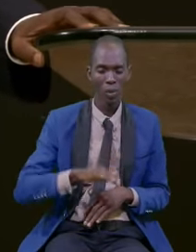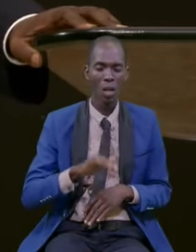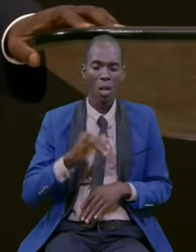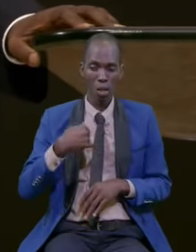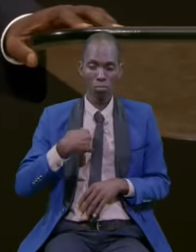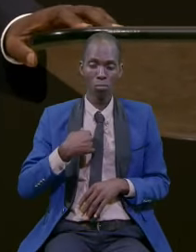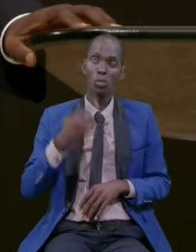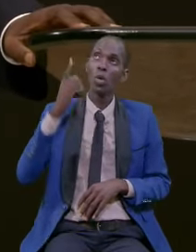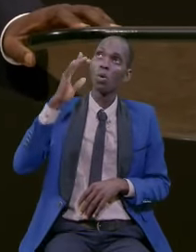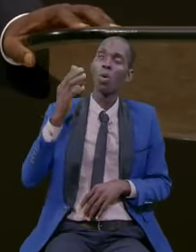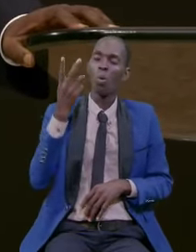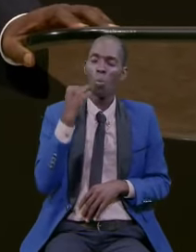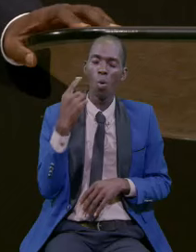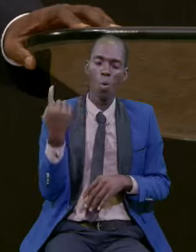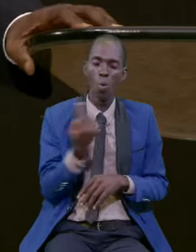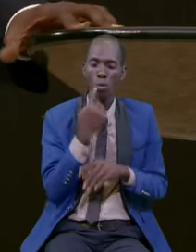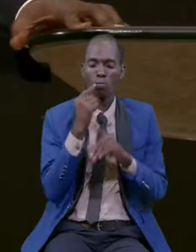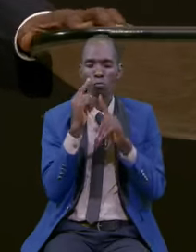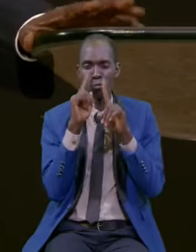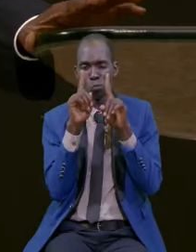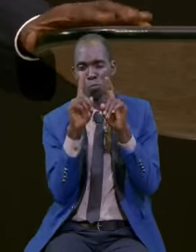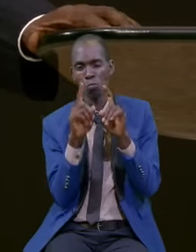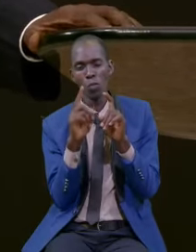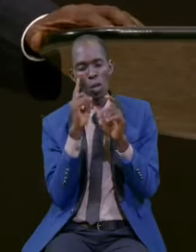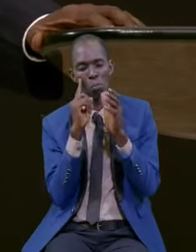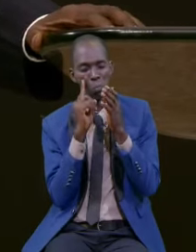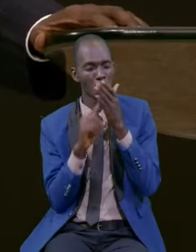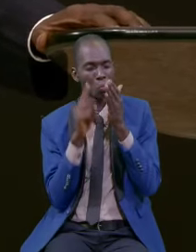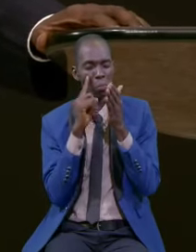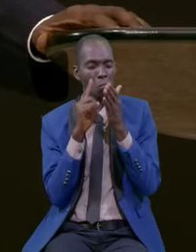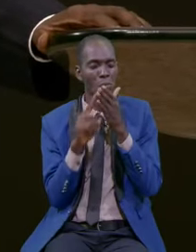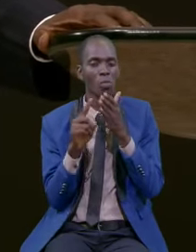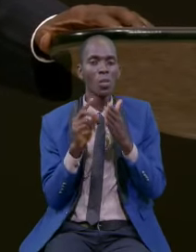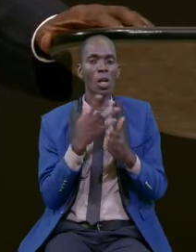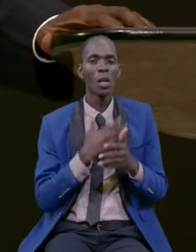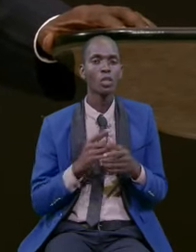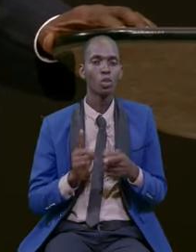testing your willingness to do what the Lord God of